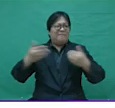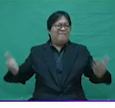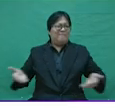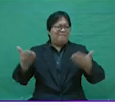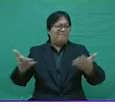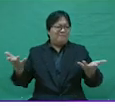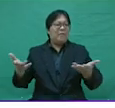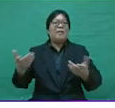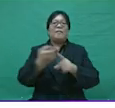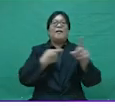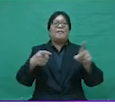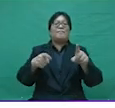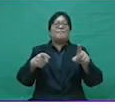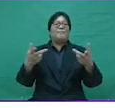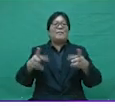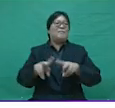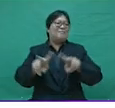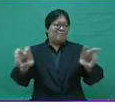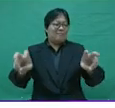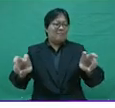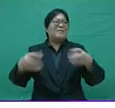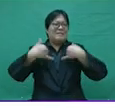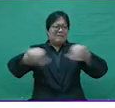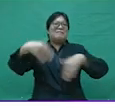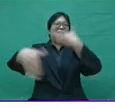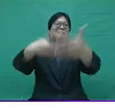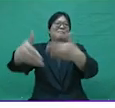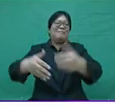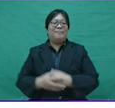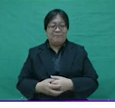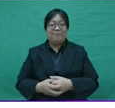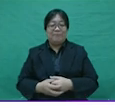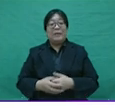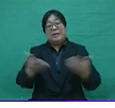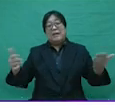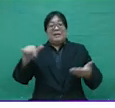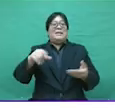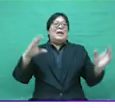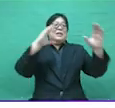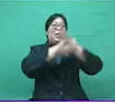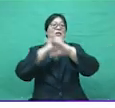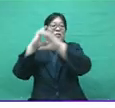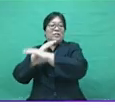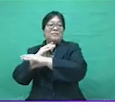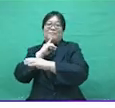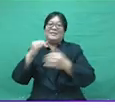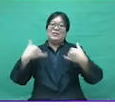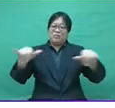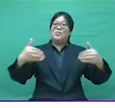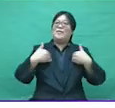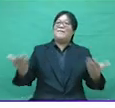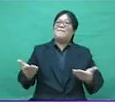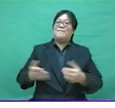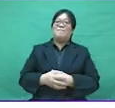a boost by the pandemic, but is still going on. So these challenges are